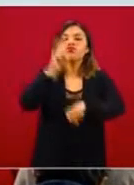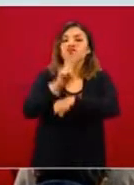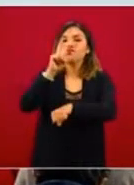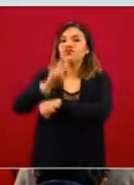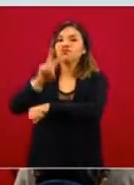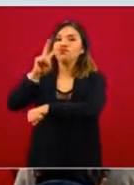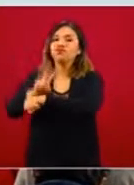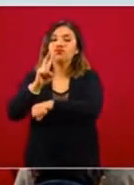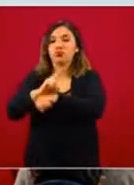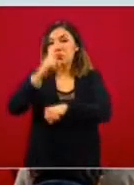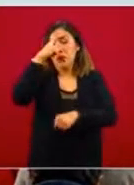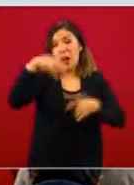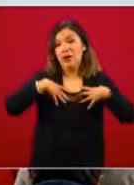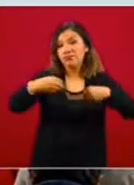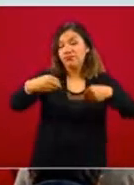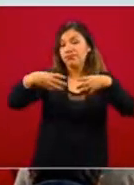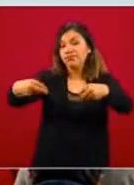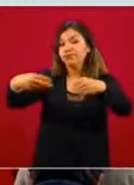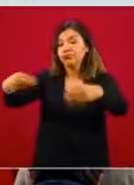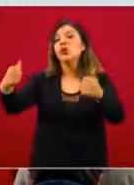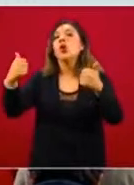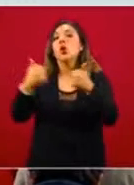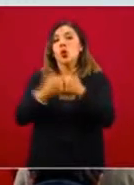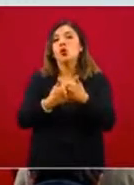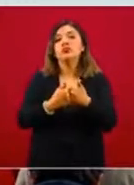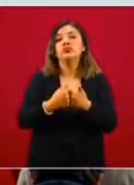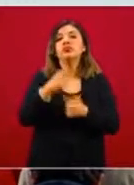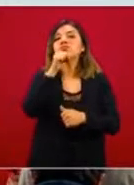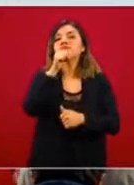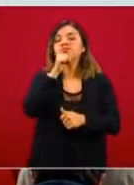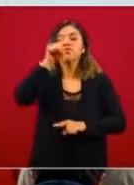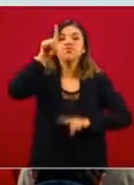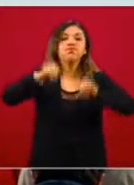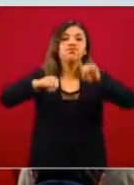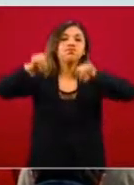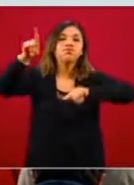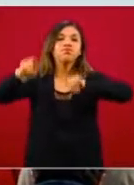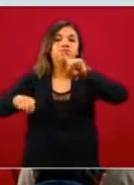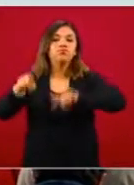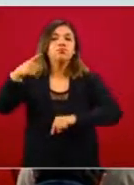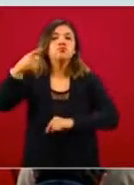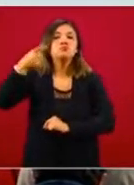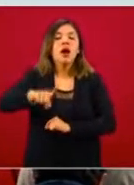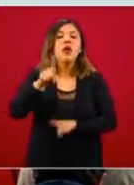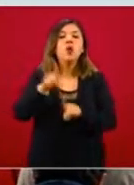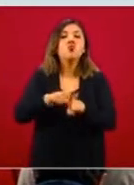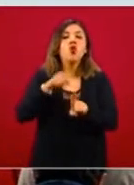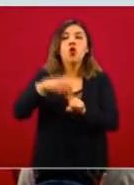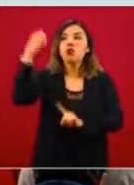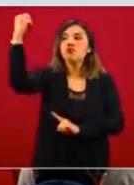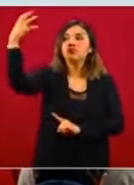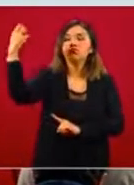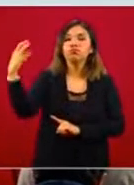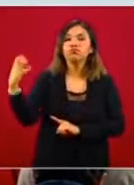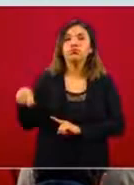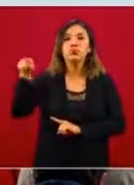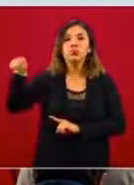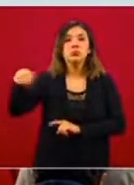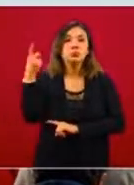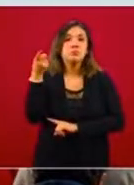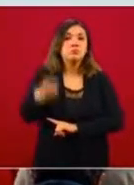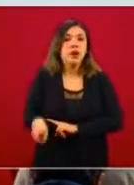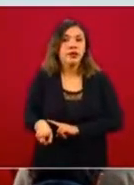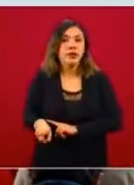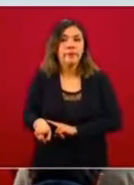we started this epidemiological monitoring by way of the indicators that we get from the